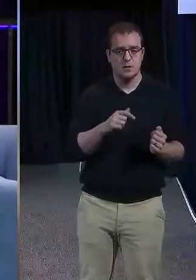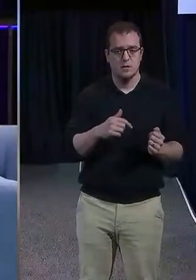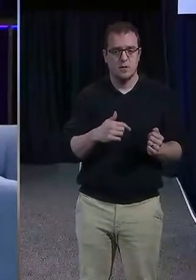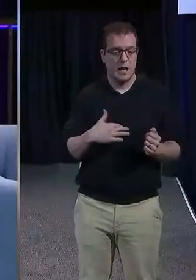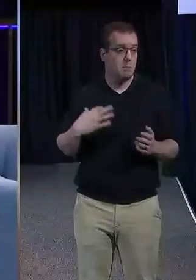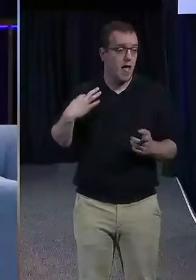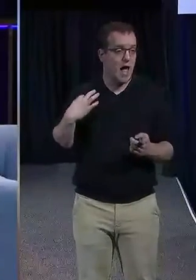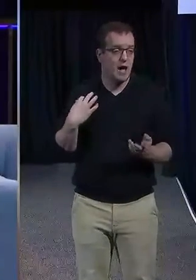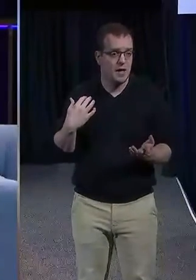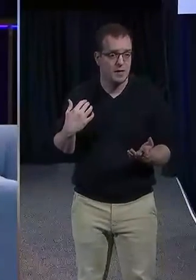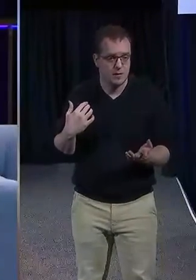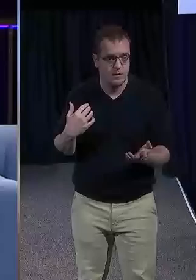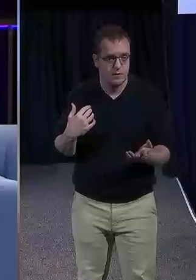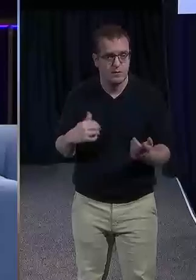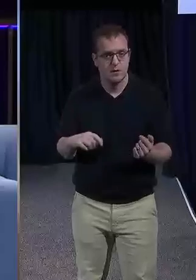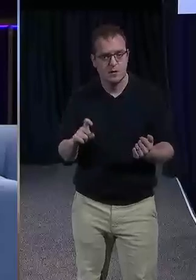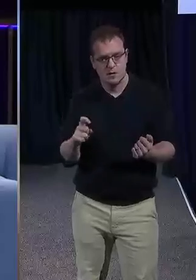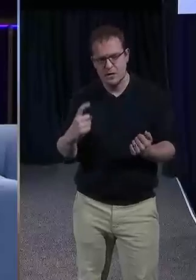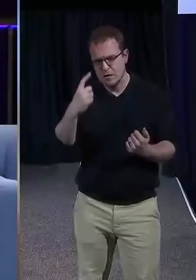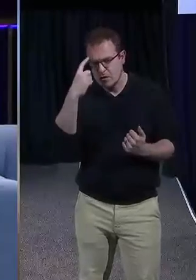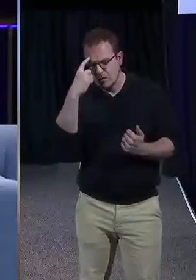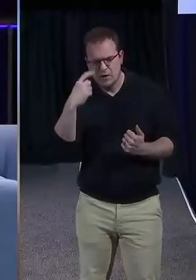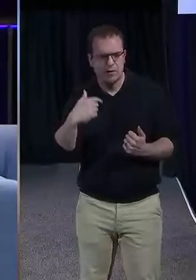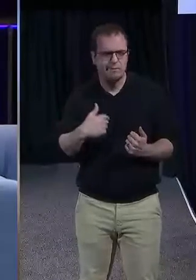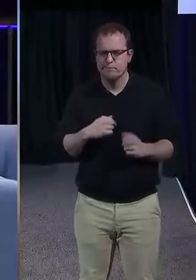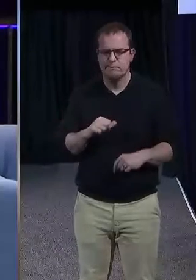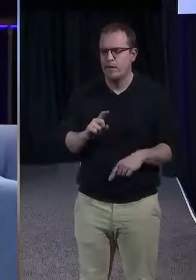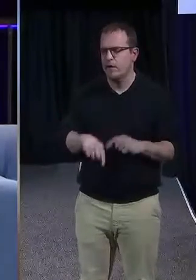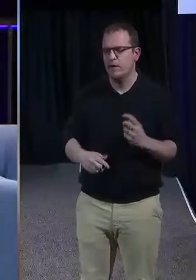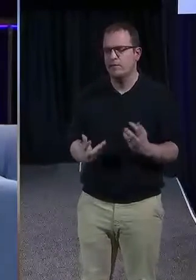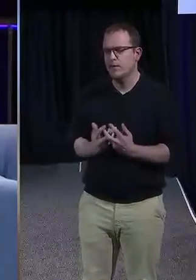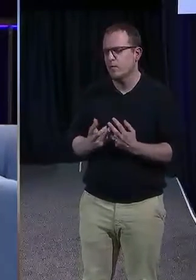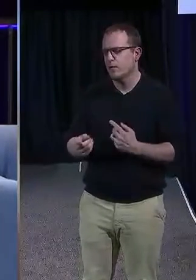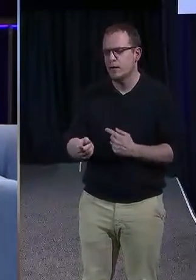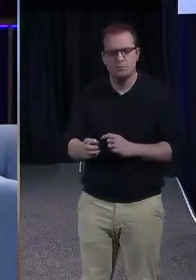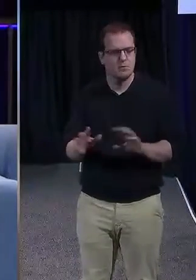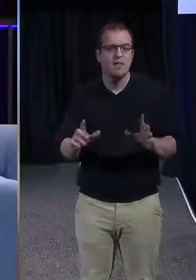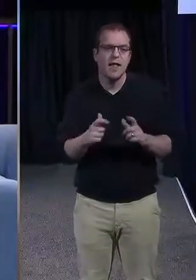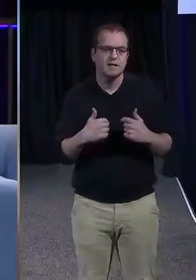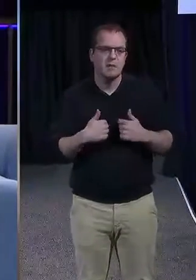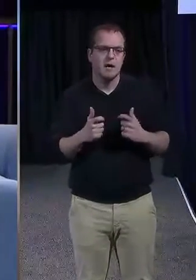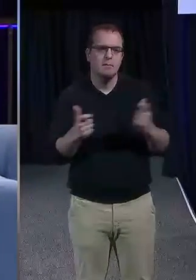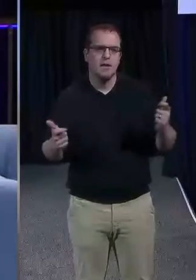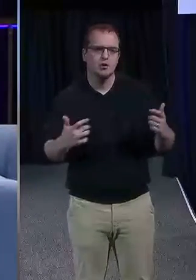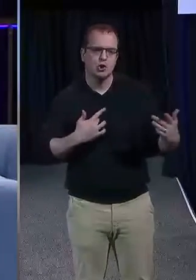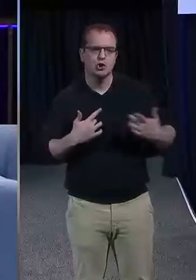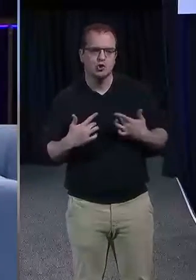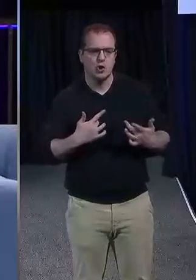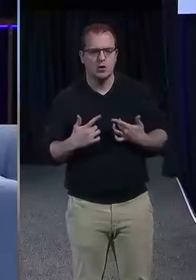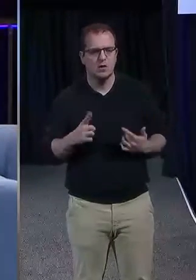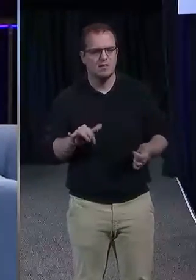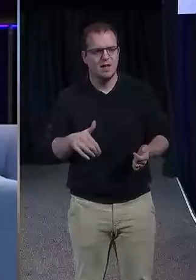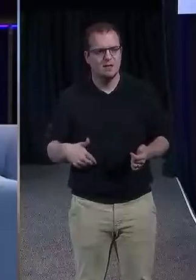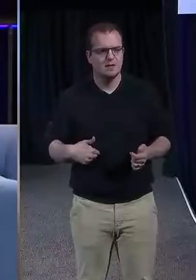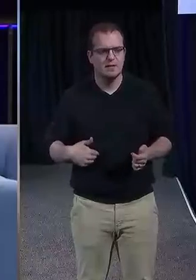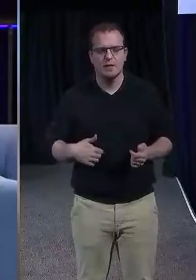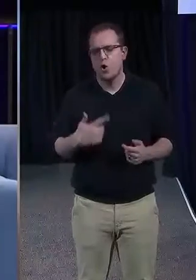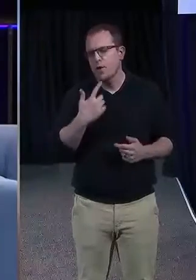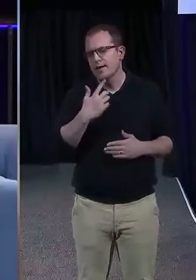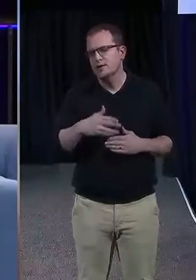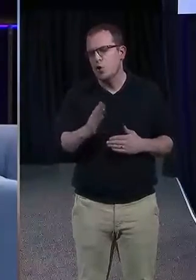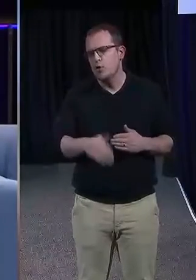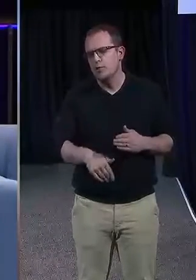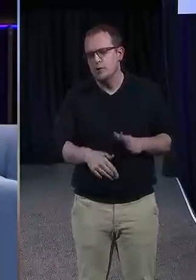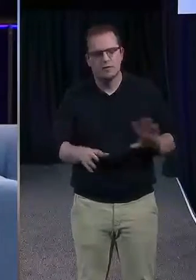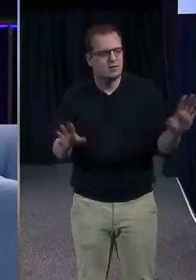applying need to think there's not a place for them. And that's one of my major concerns, that this sense that it's over, and it is